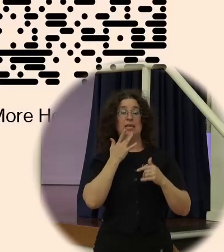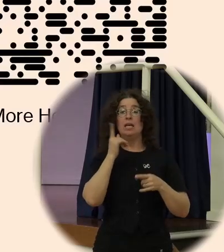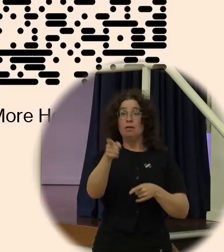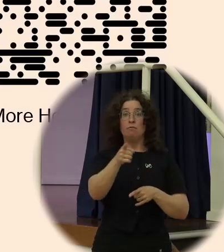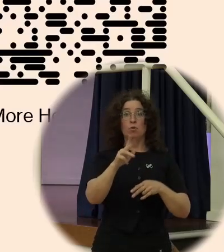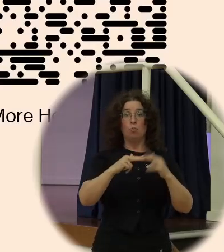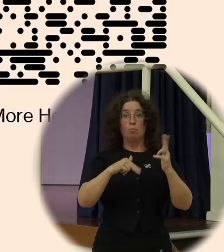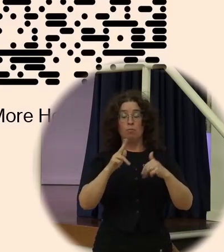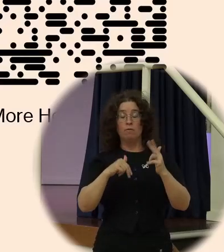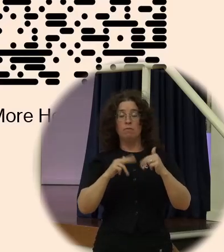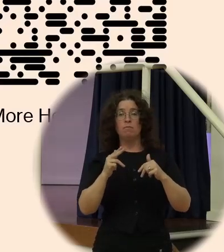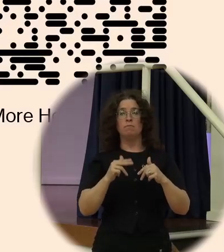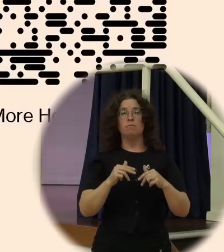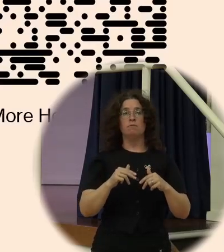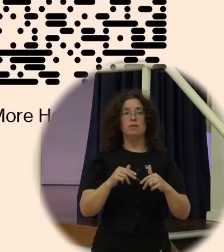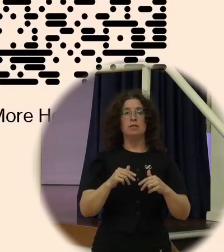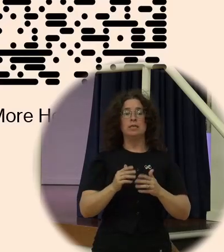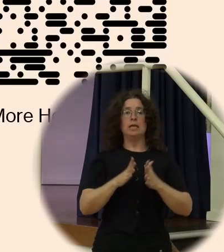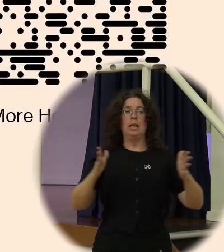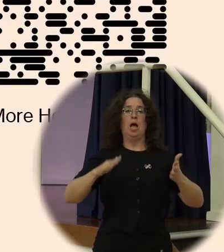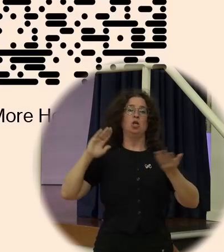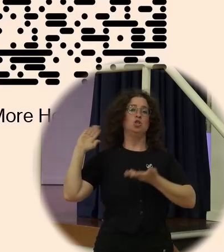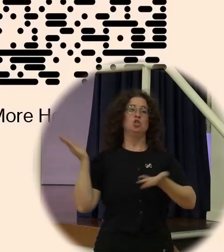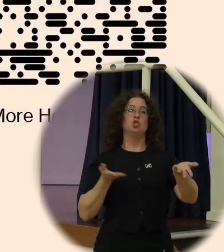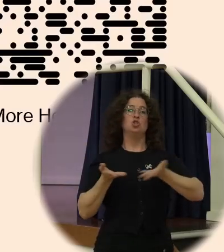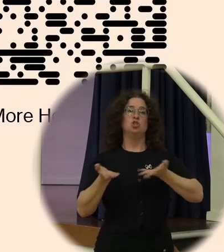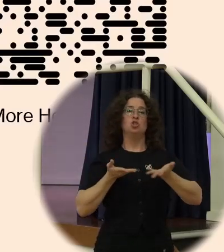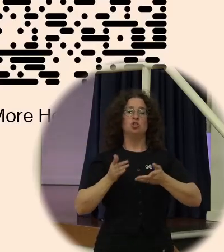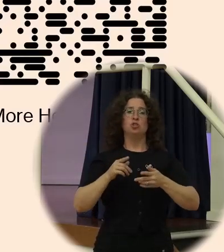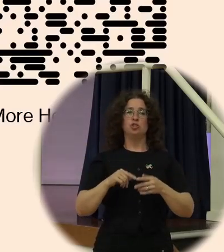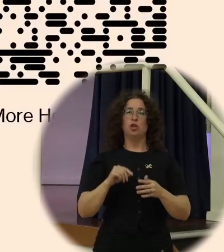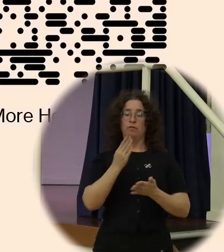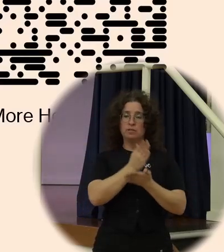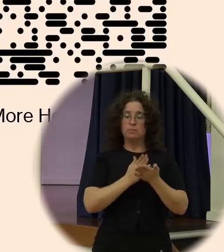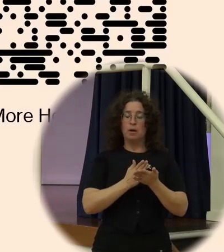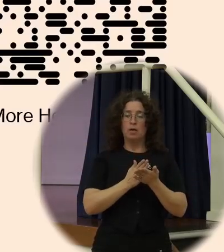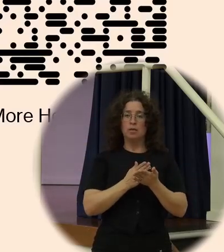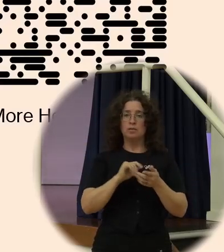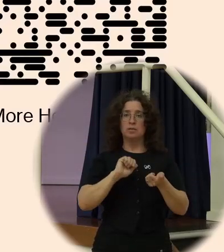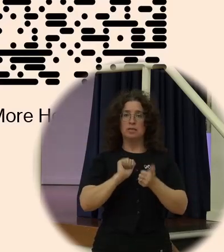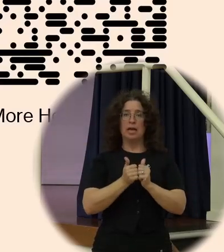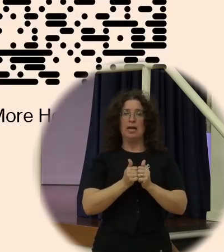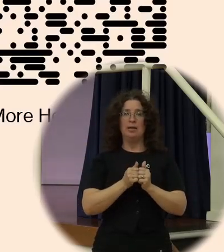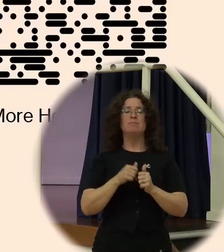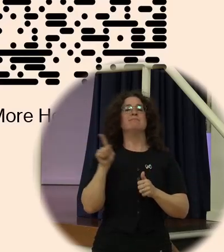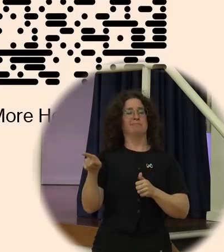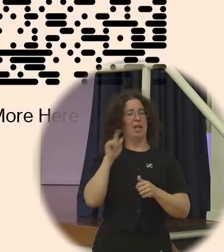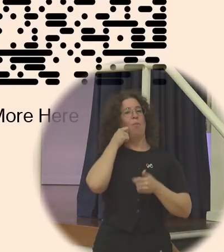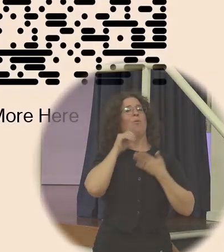one with live service elements. Adopting addressables now will future-proof your workflow. Thank you.